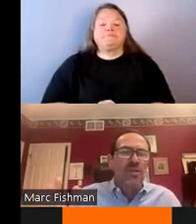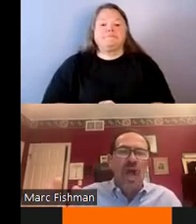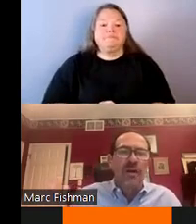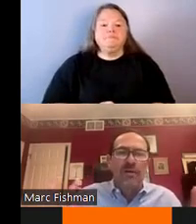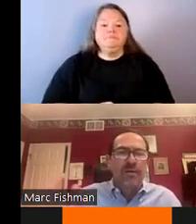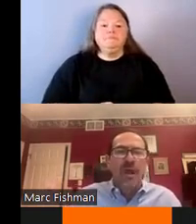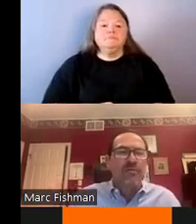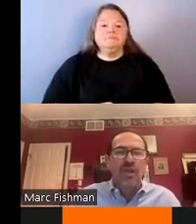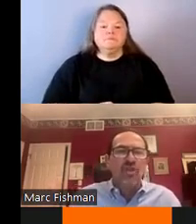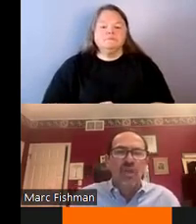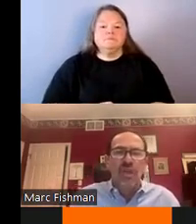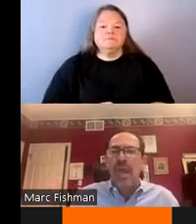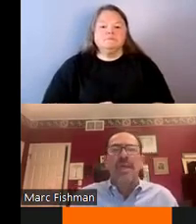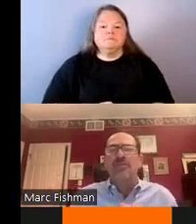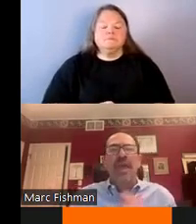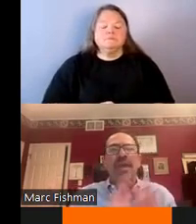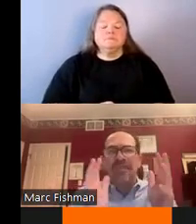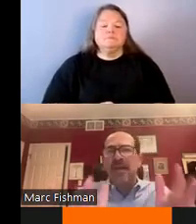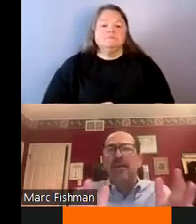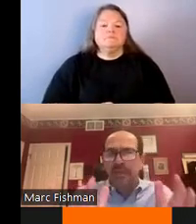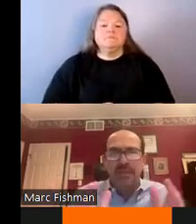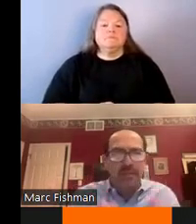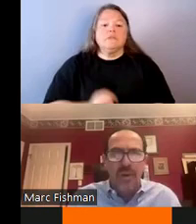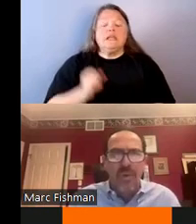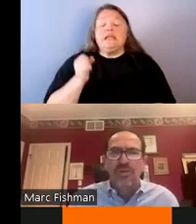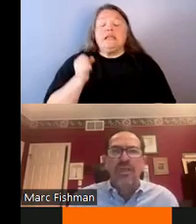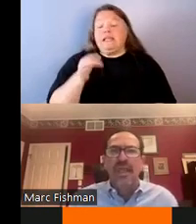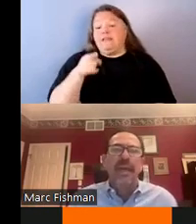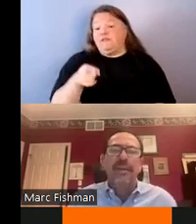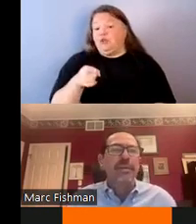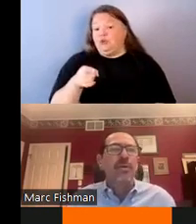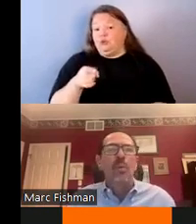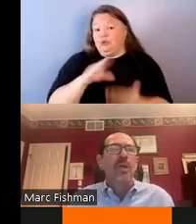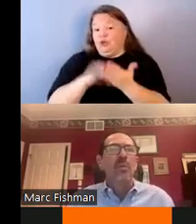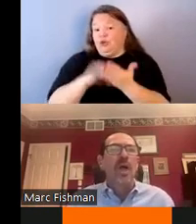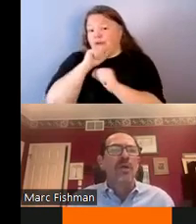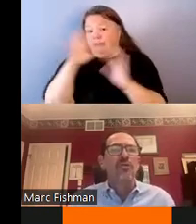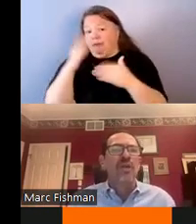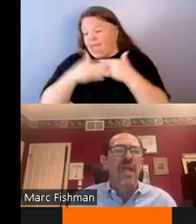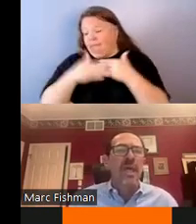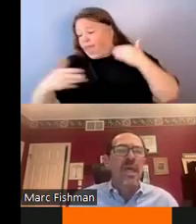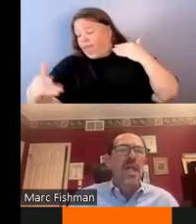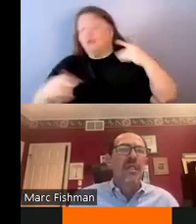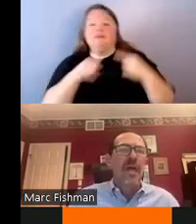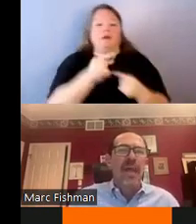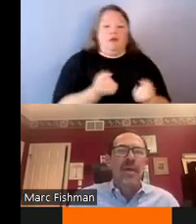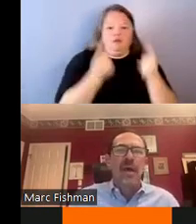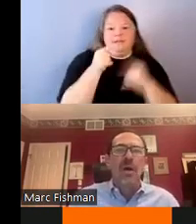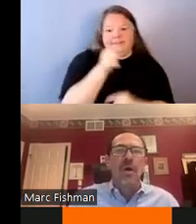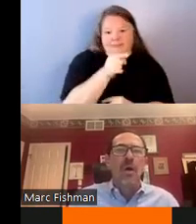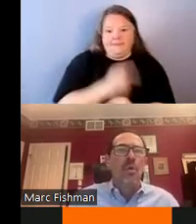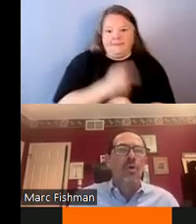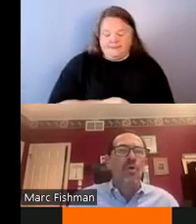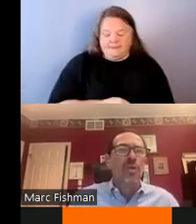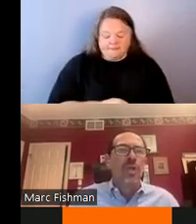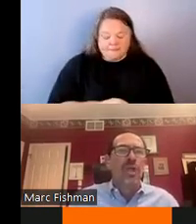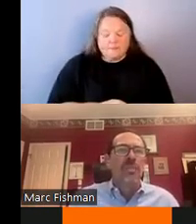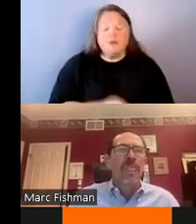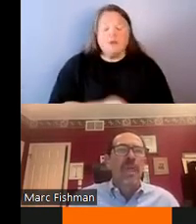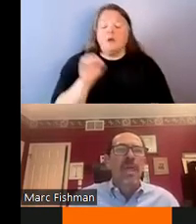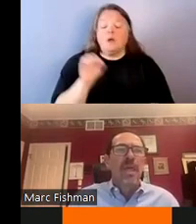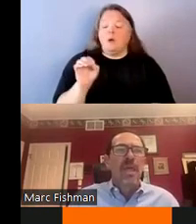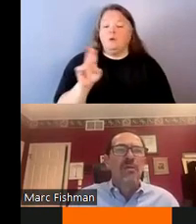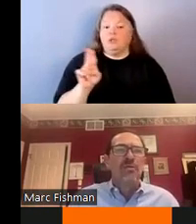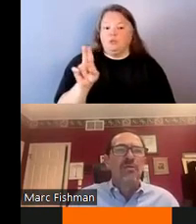the entire conversation. And if you get nothing else, this is what I want you to get. You know, we understand that